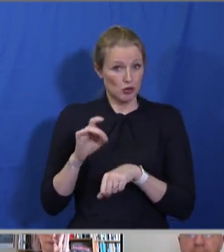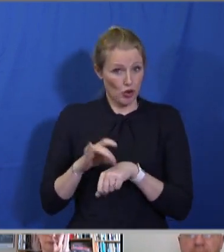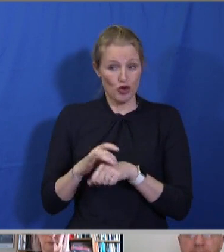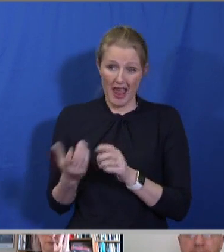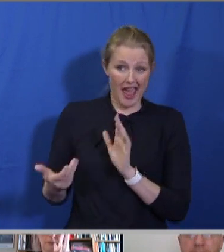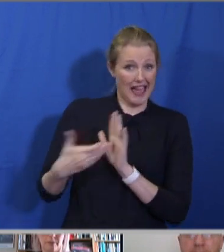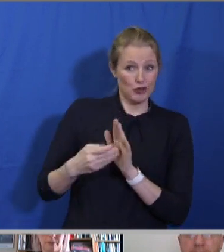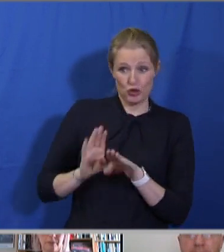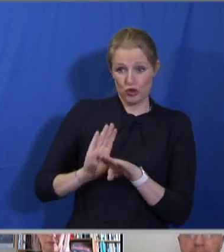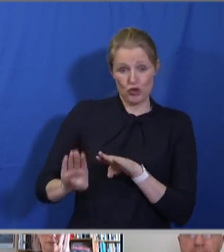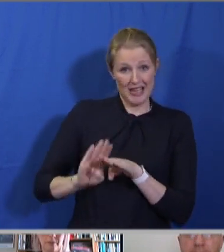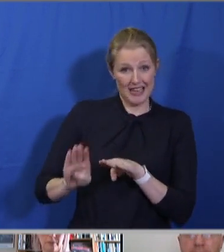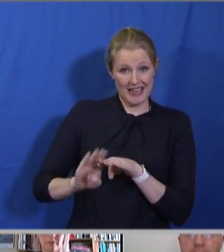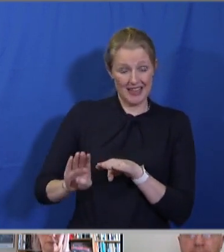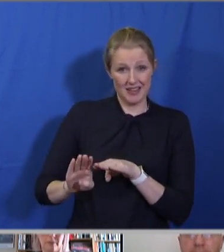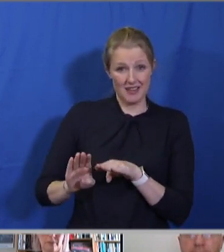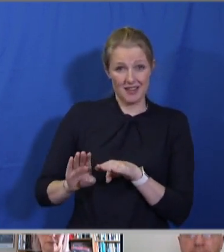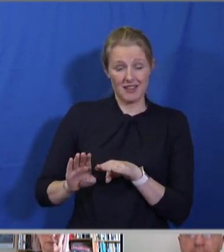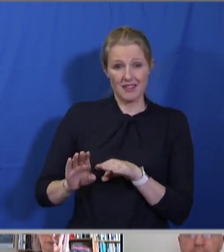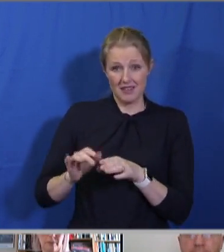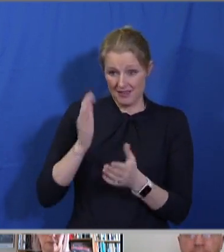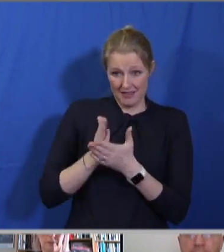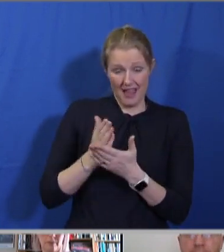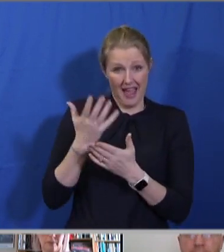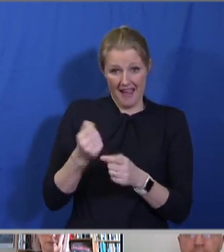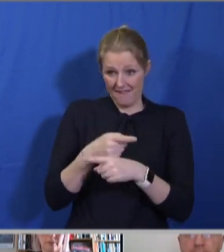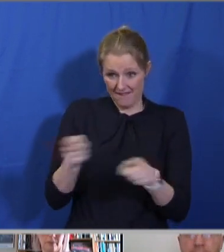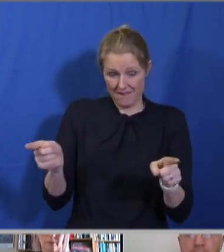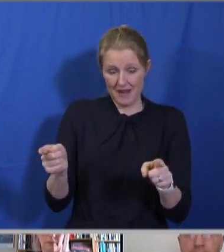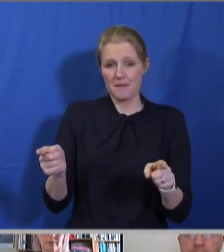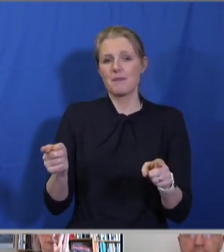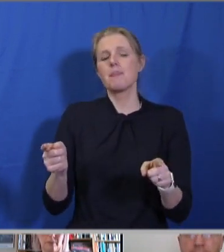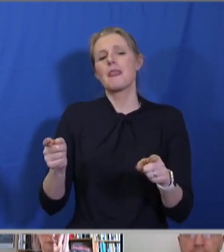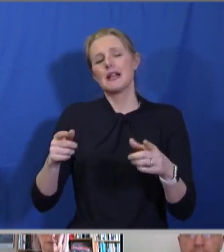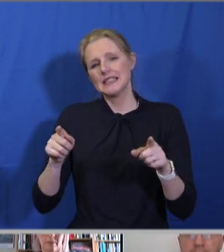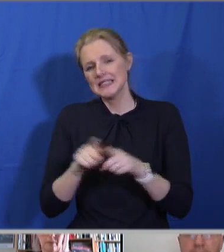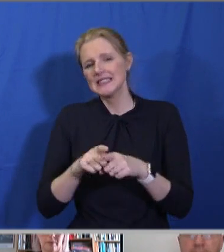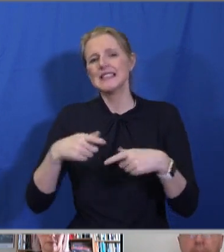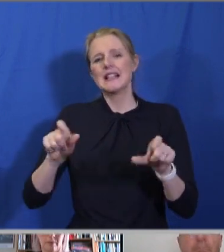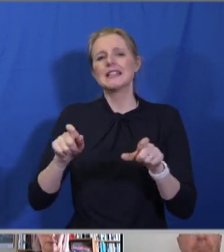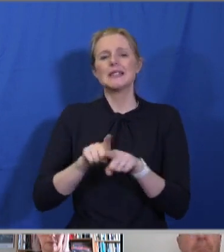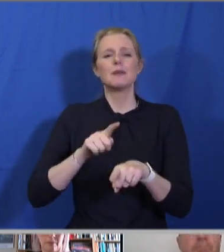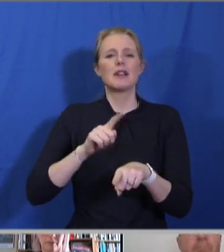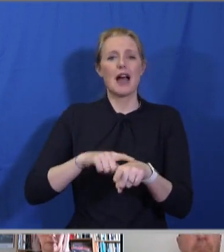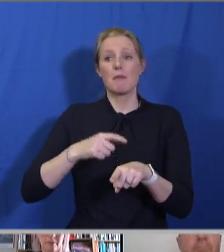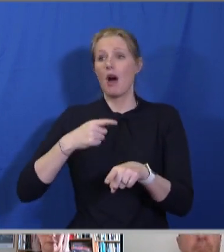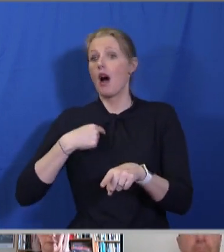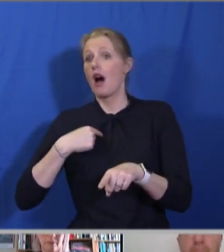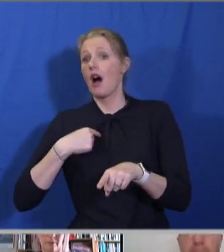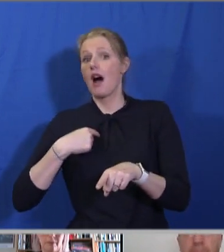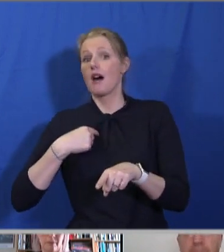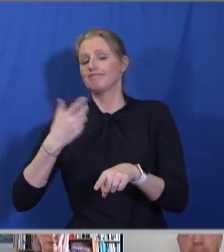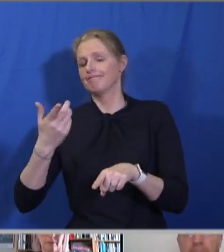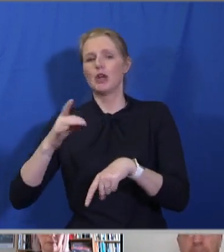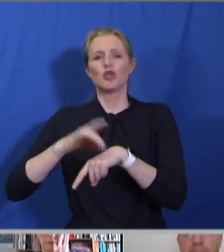same time, the number of FTEs being worked has decreased in the same period. That's due to a kind of different lifestyle expectations